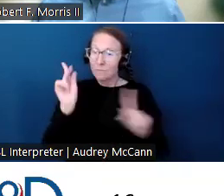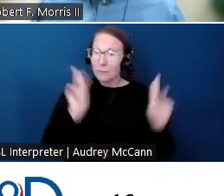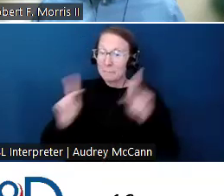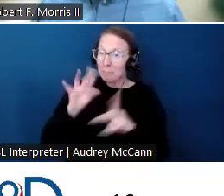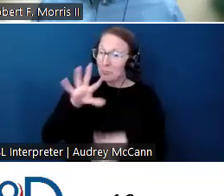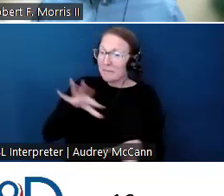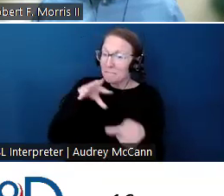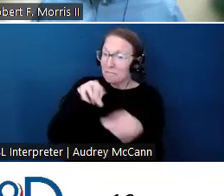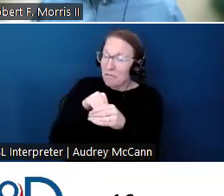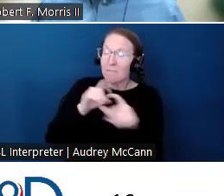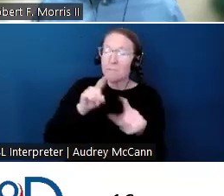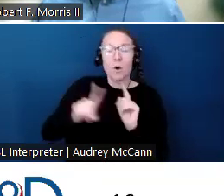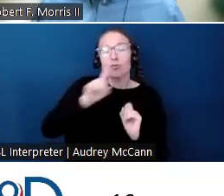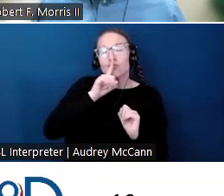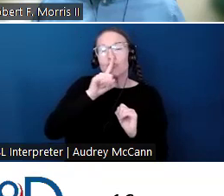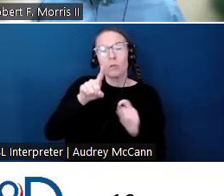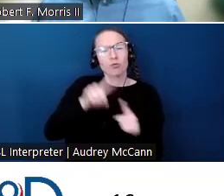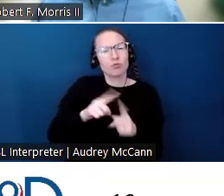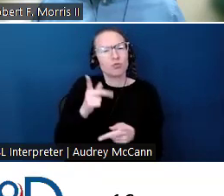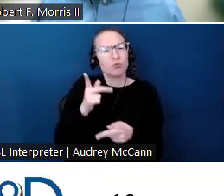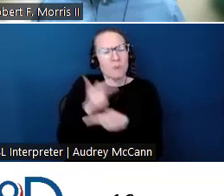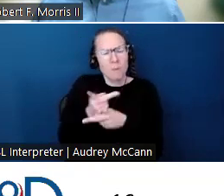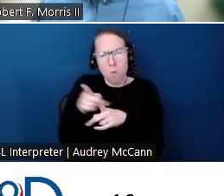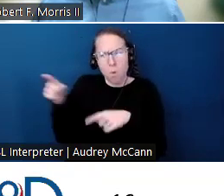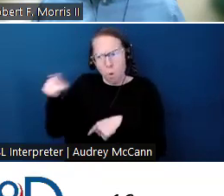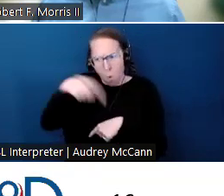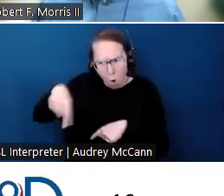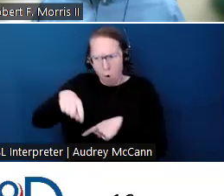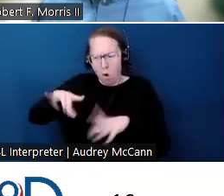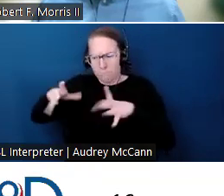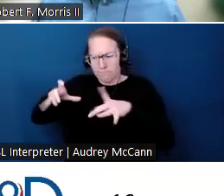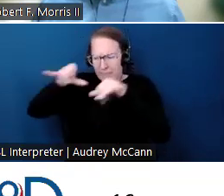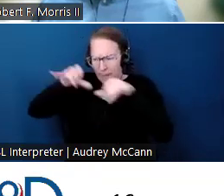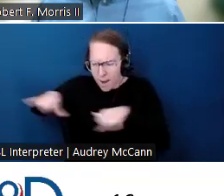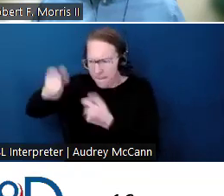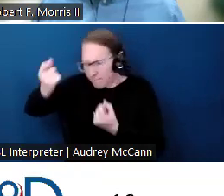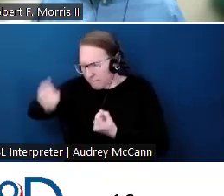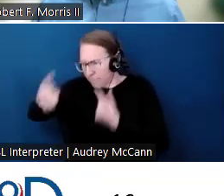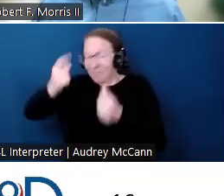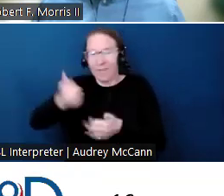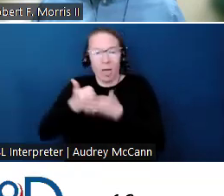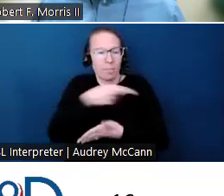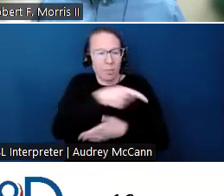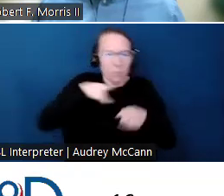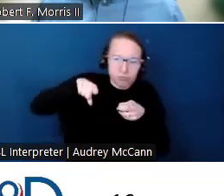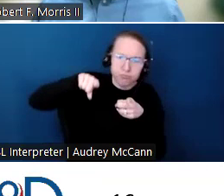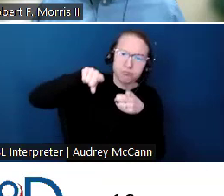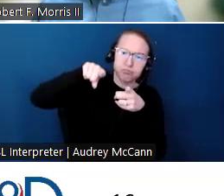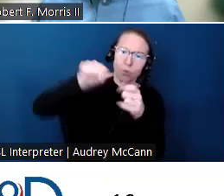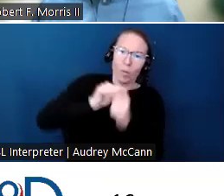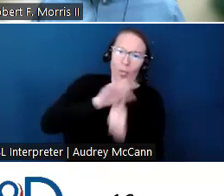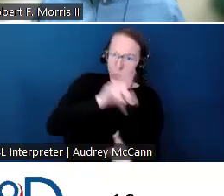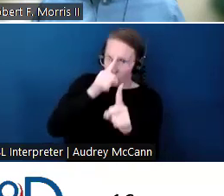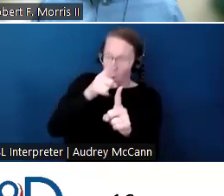these. But really, it's to keep everybody on the same page and helping the individual move forward with their goals. And they're meant to